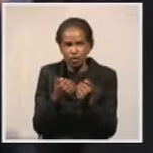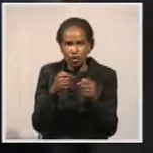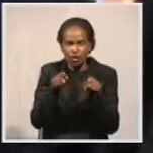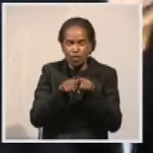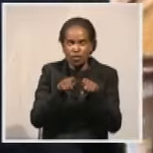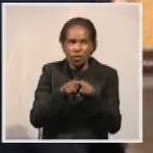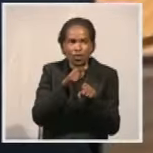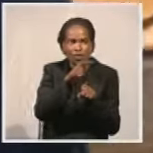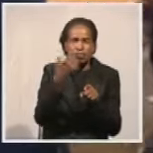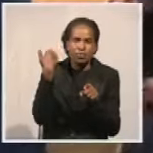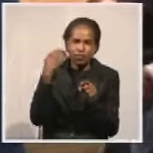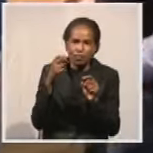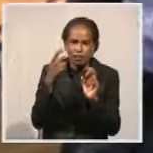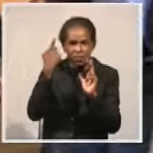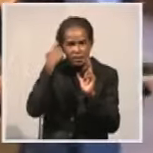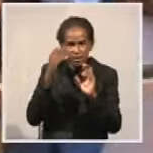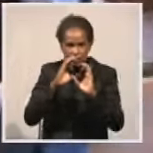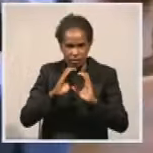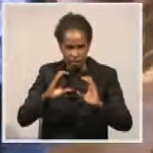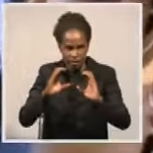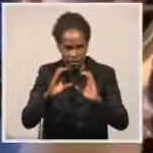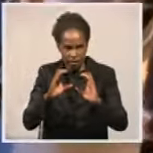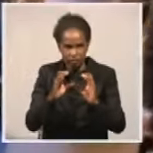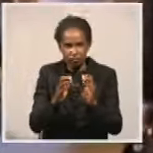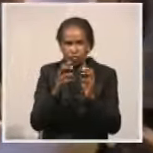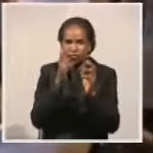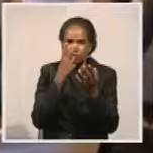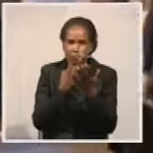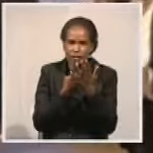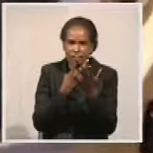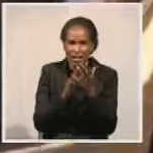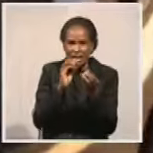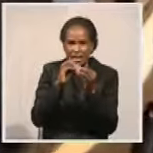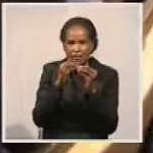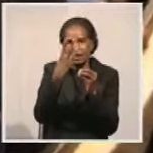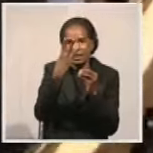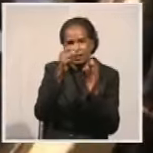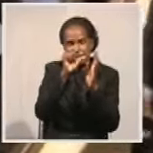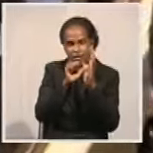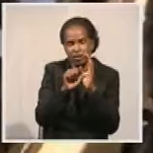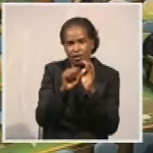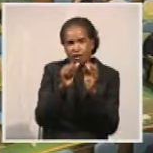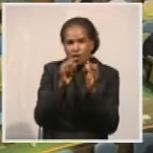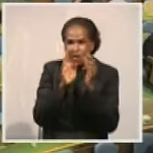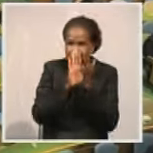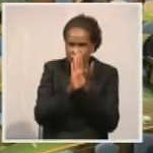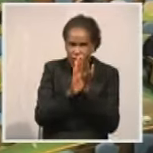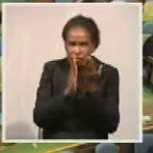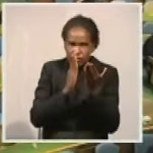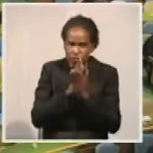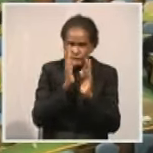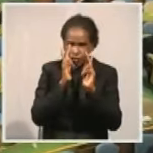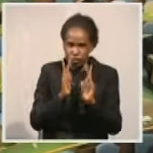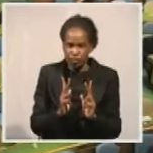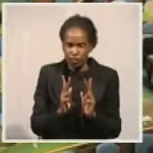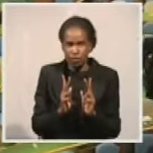you would continuously go back to that, is chapter 3, the protection of our fundamental human rights, a very special chapter